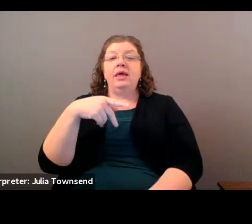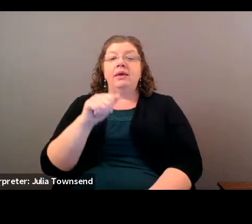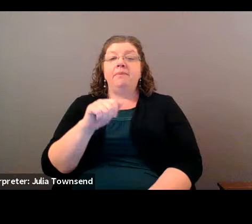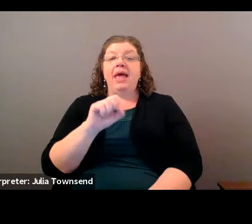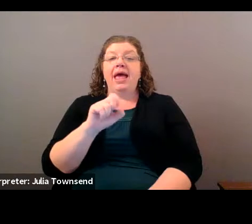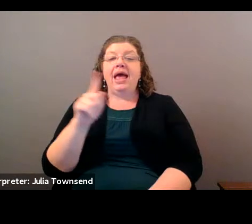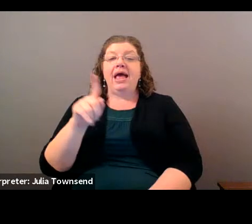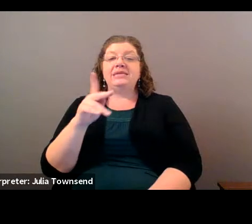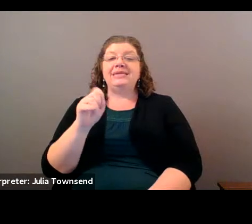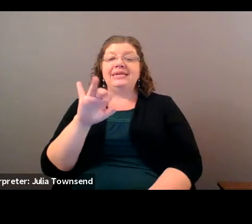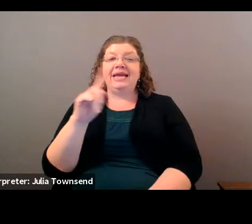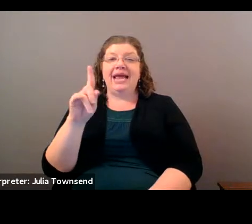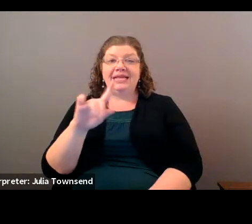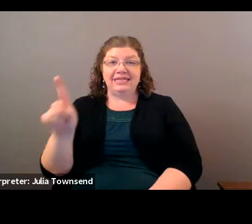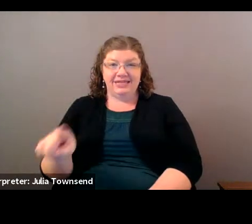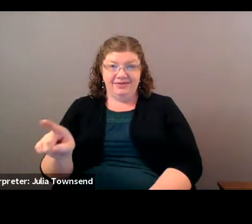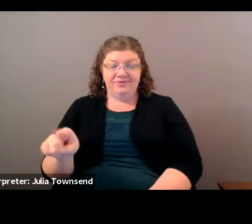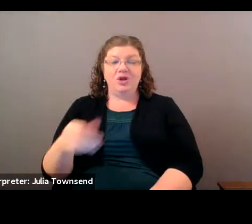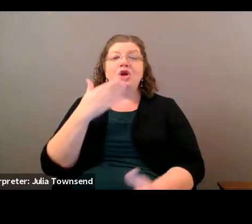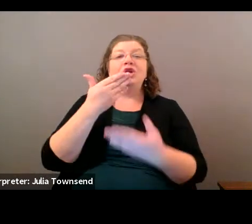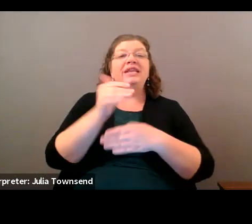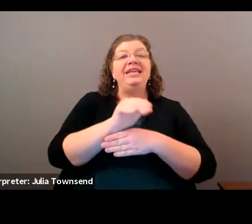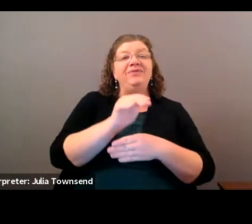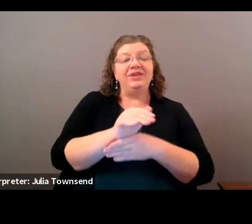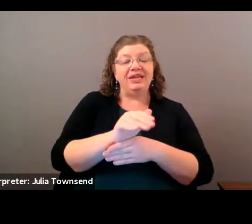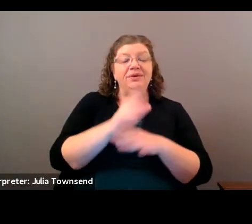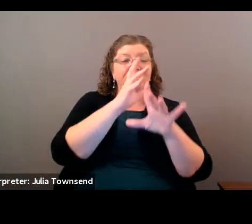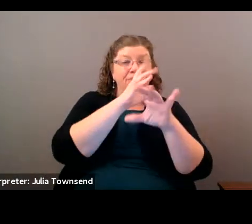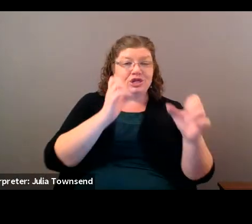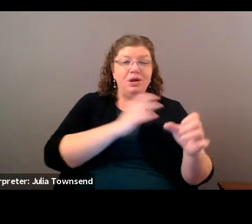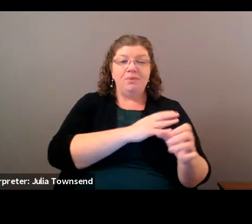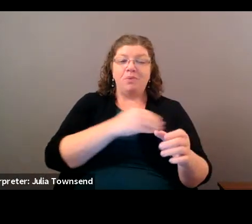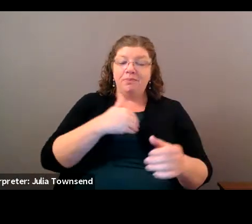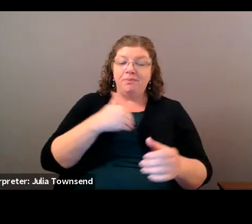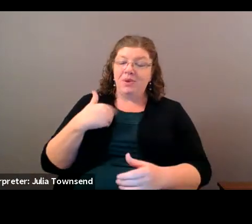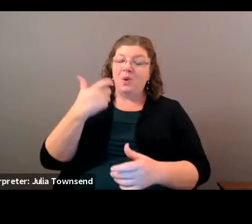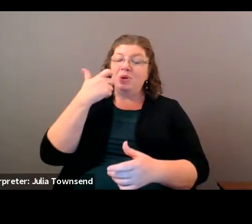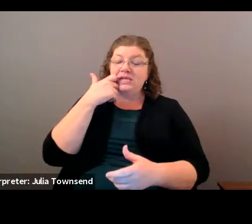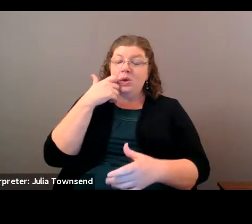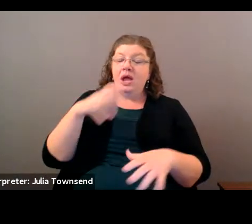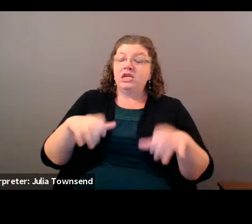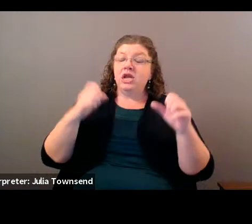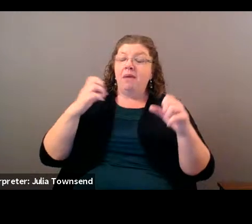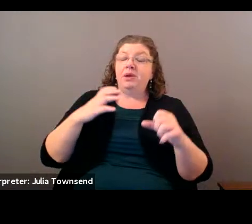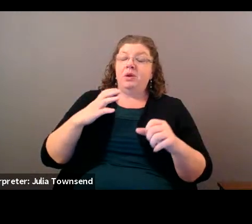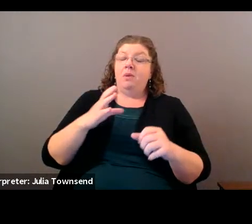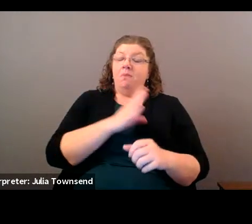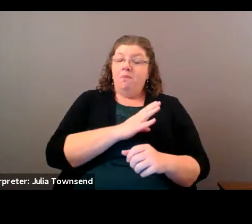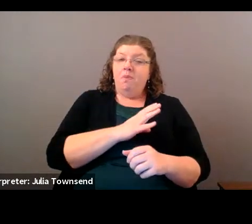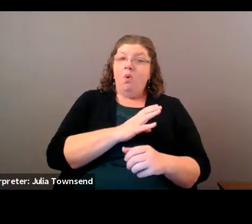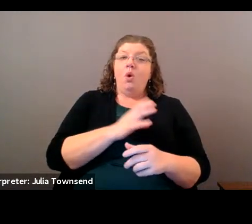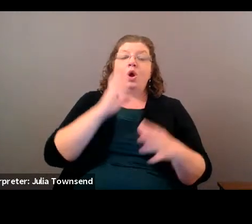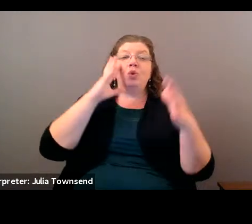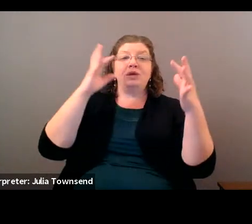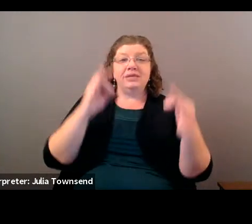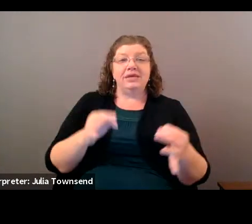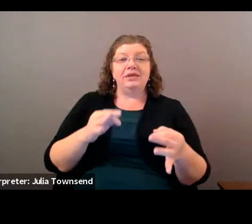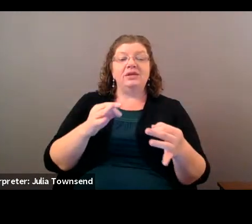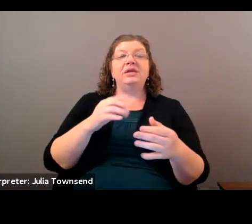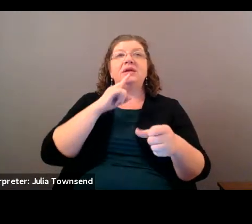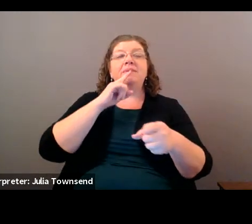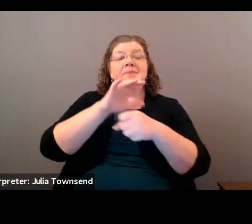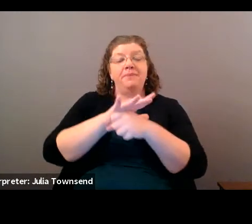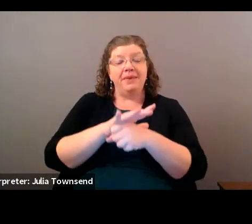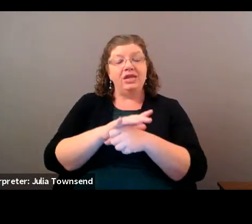Good evening, board president and board members. Recently, the school board adopted a board resolution affirming the district's commitment to justice through